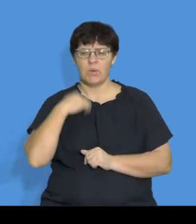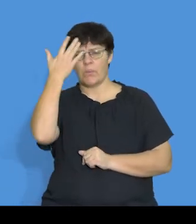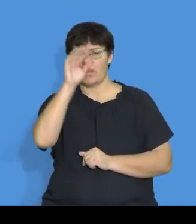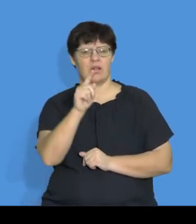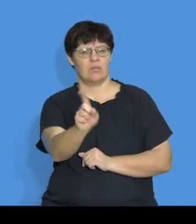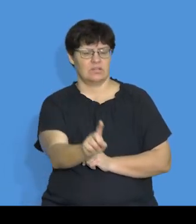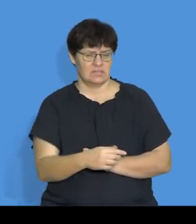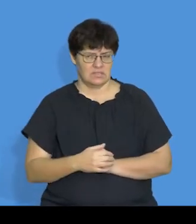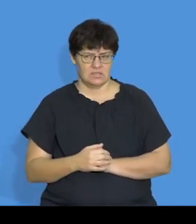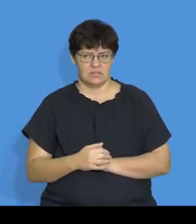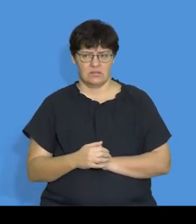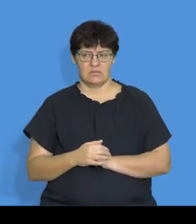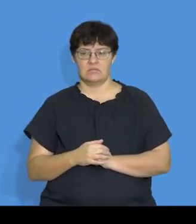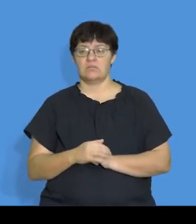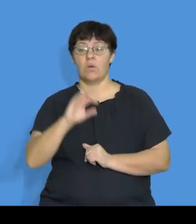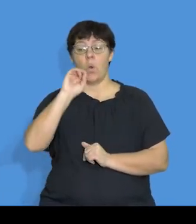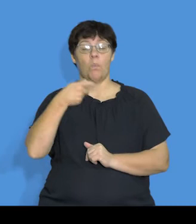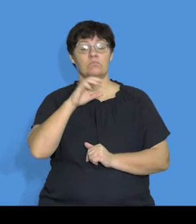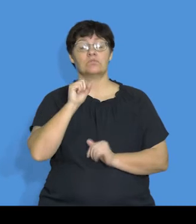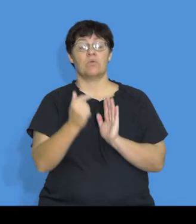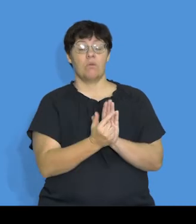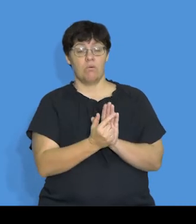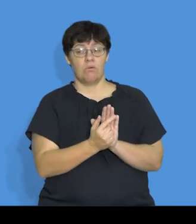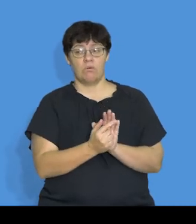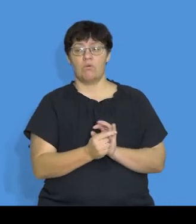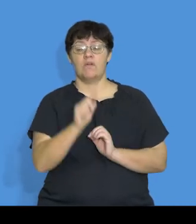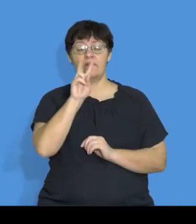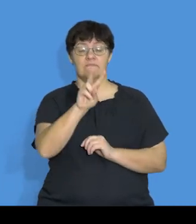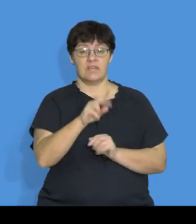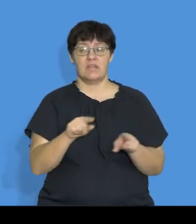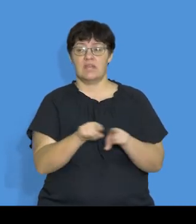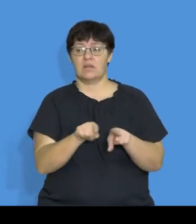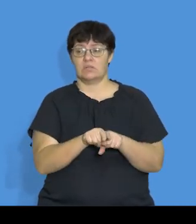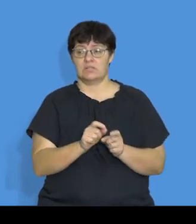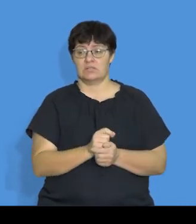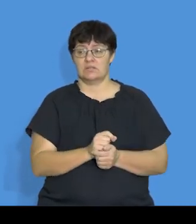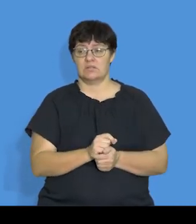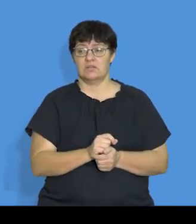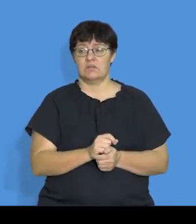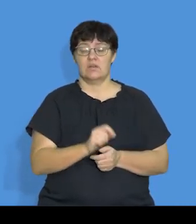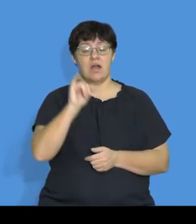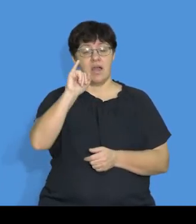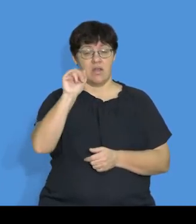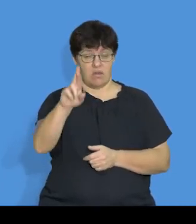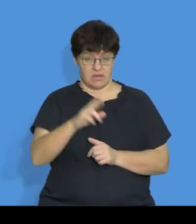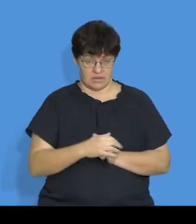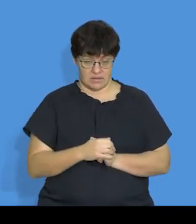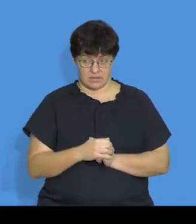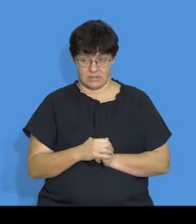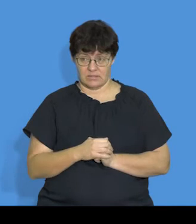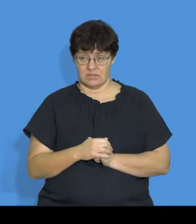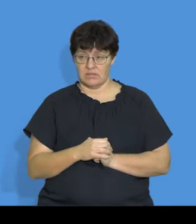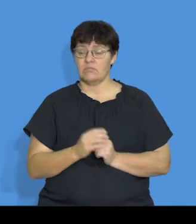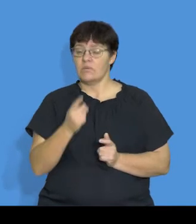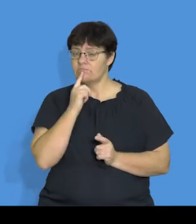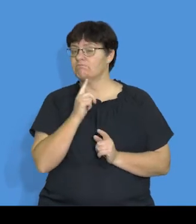We know that according to Ohm's law, we know that V is equals to the product of current and resistance. This is with respect